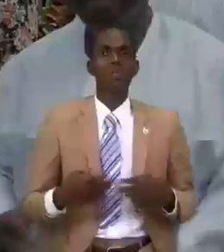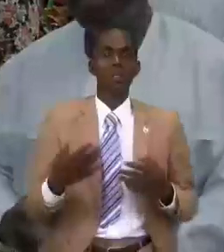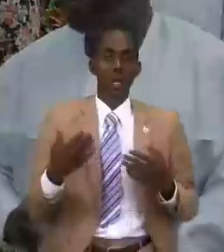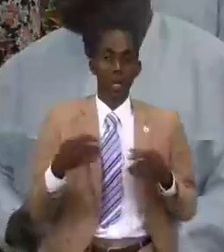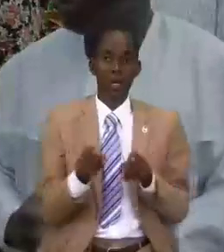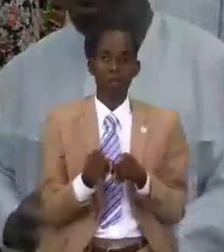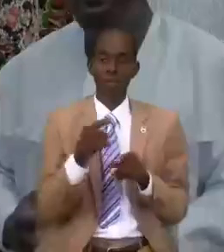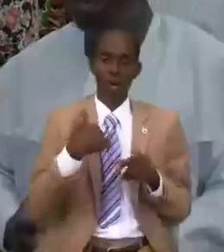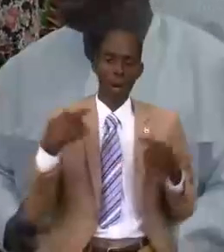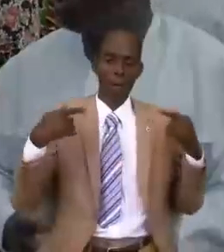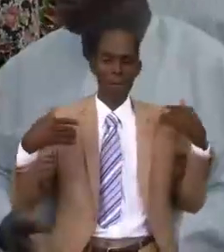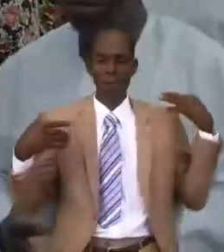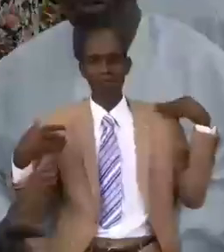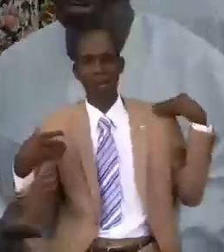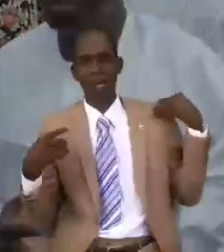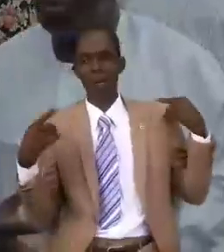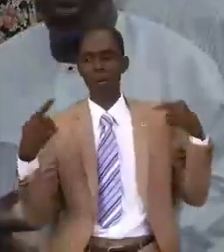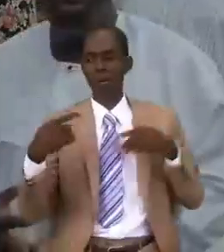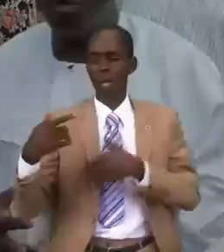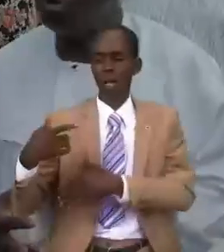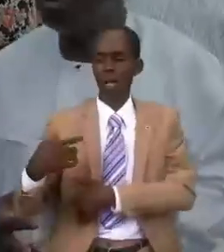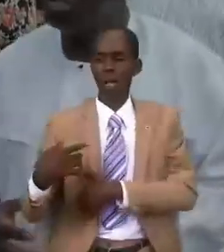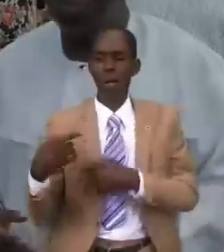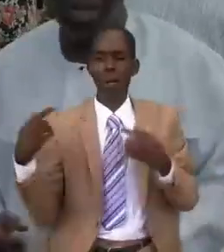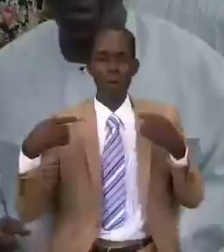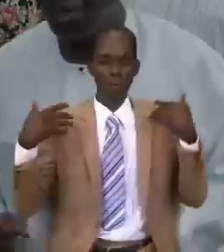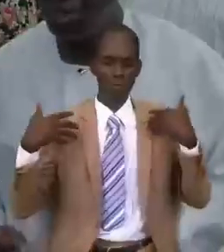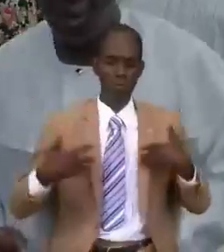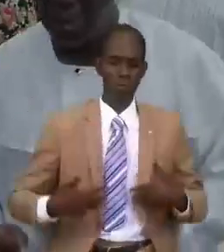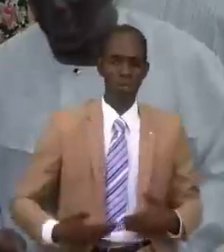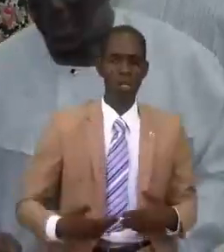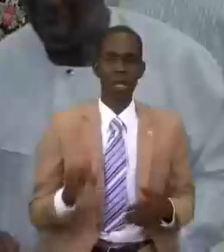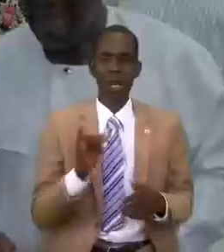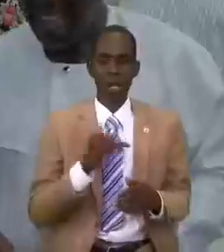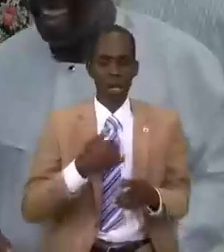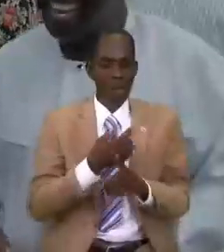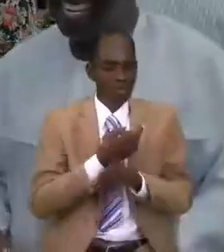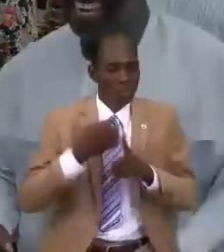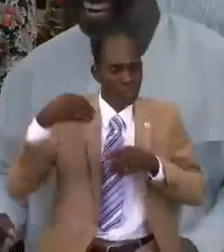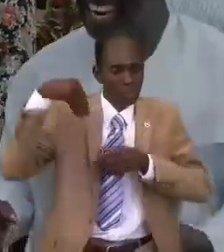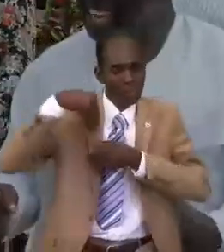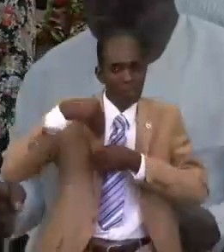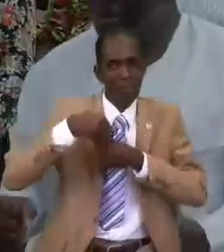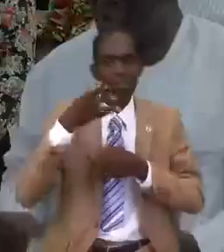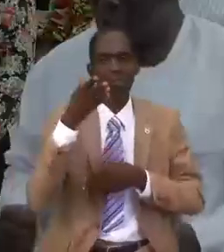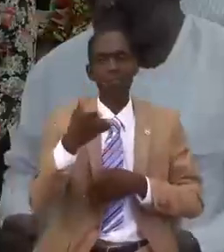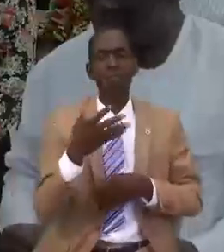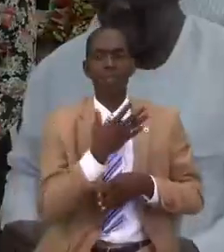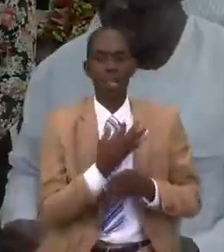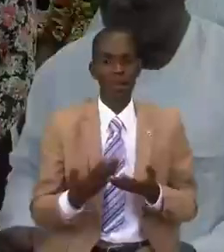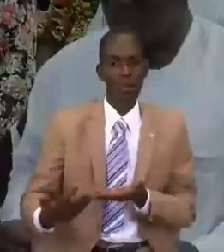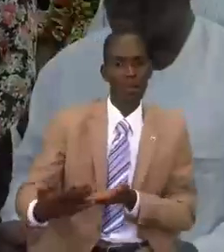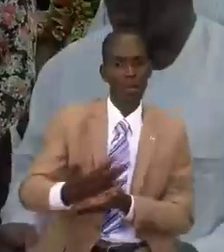have the injury internal over there, and you take everything by your own faith, by your